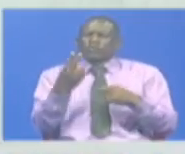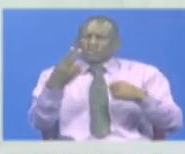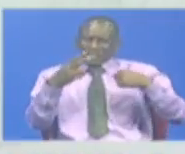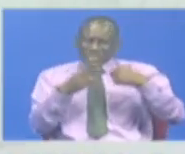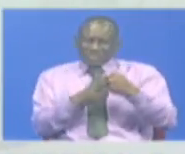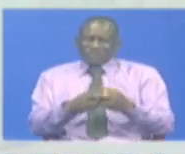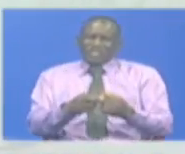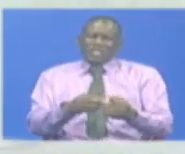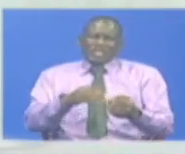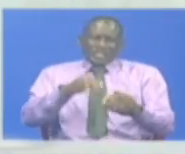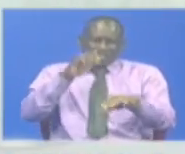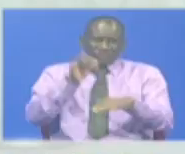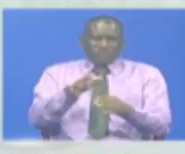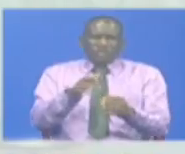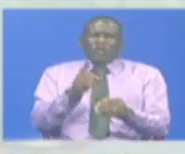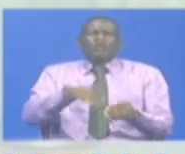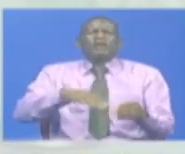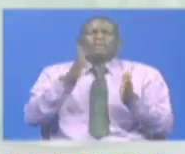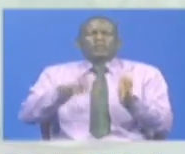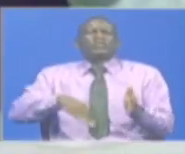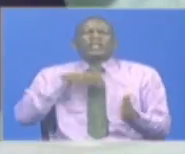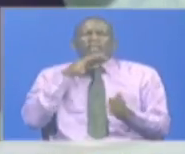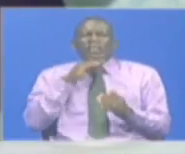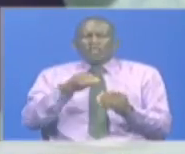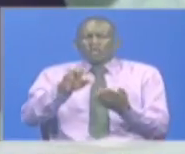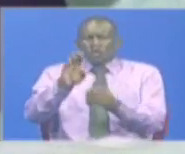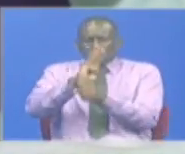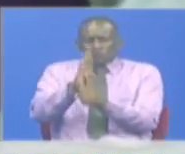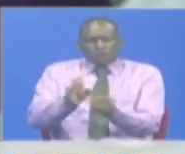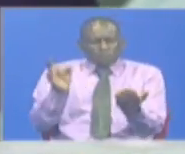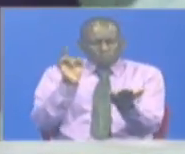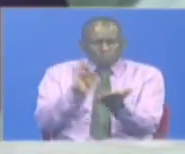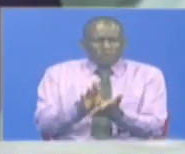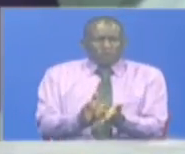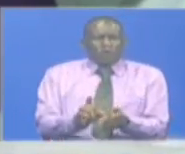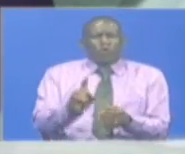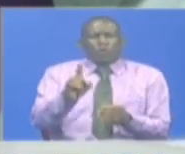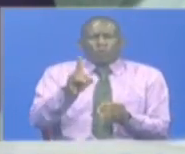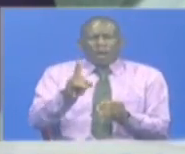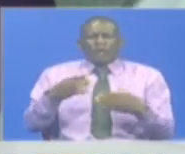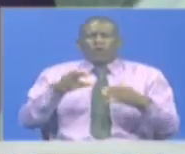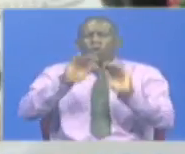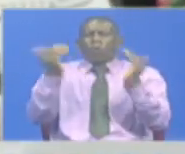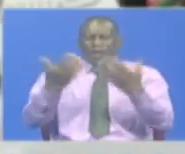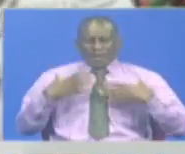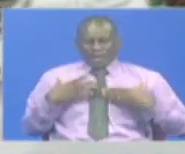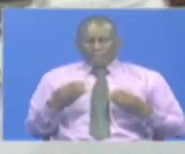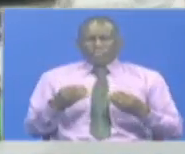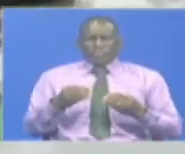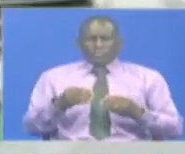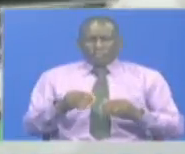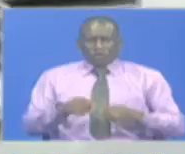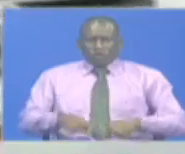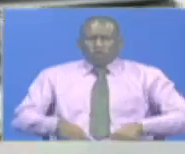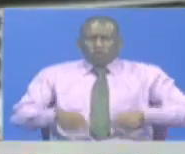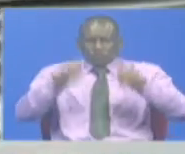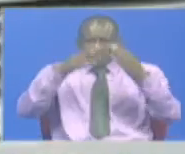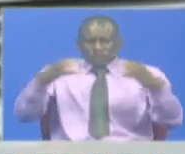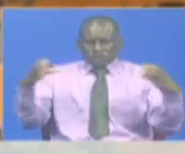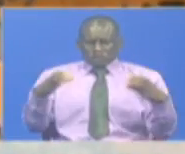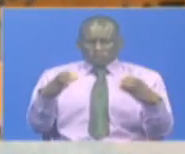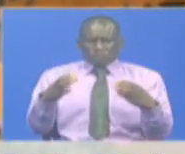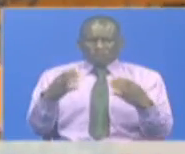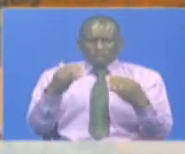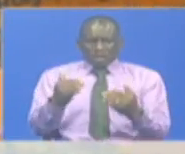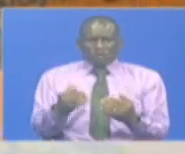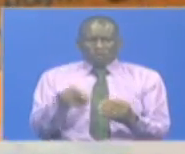death, Burundi expelled a World Health Organization team in the middle of the pandemic, just days before the presidential elections. The government